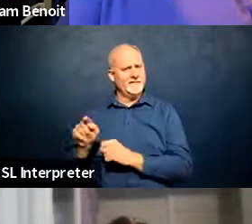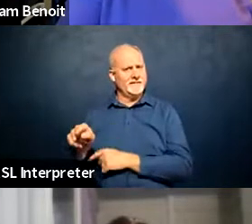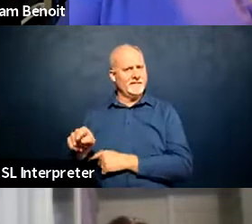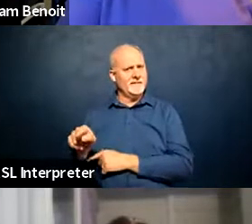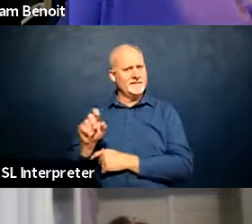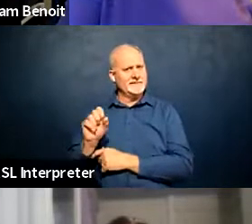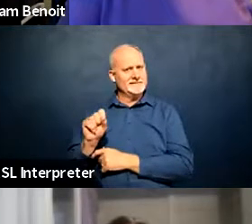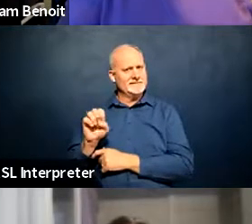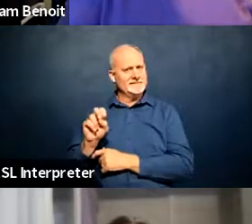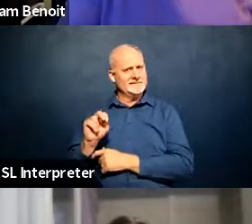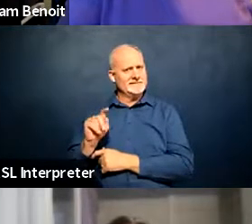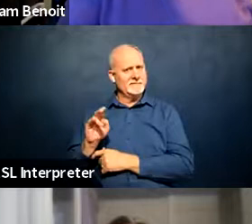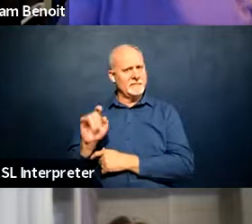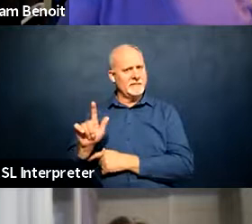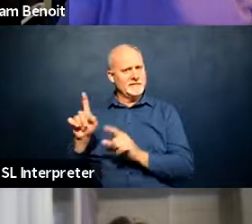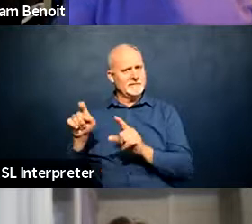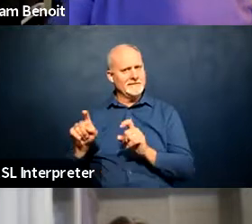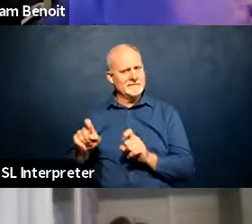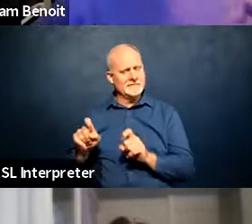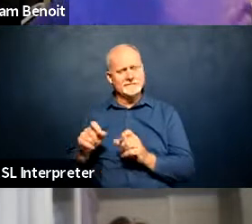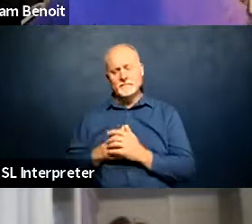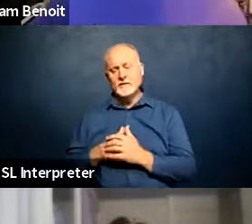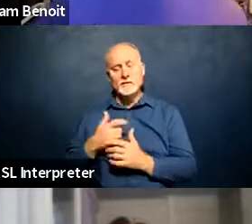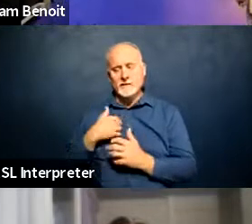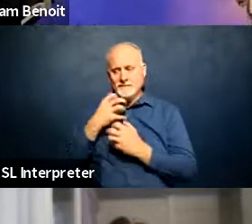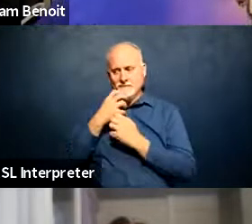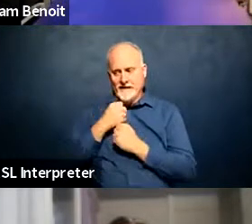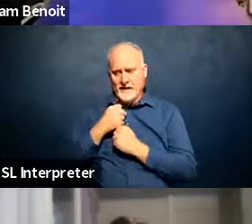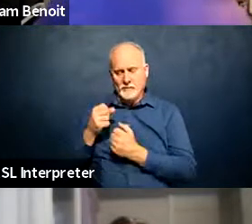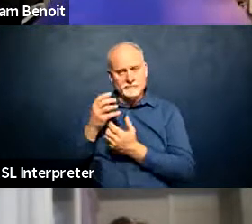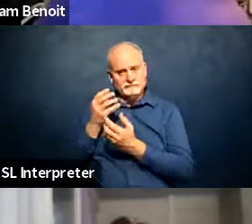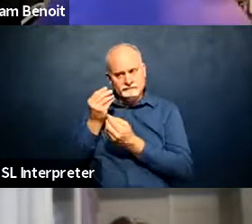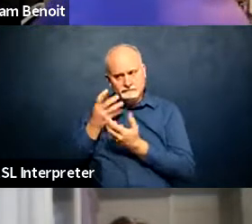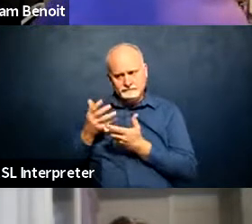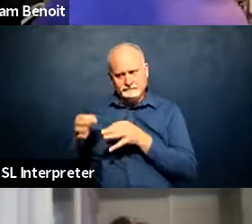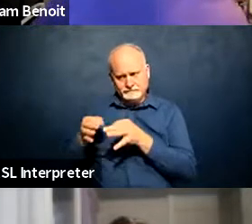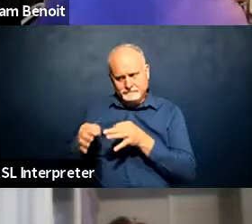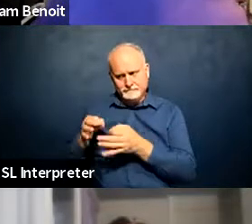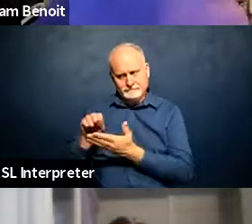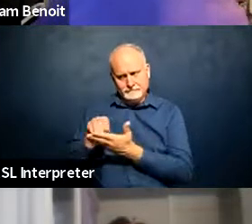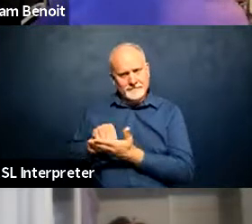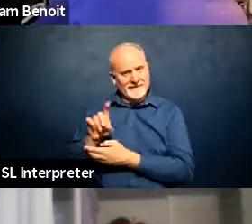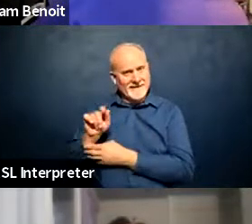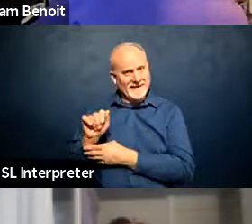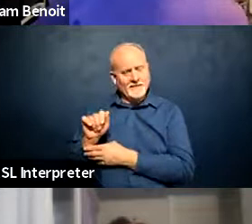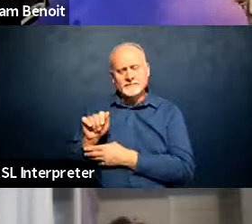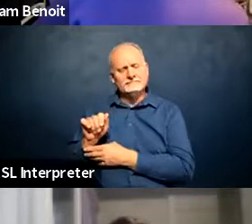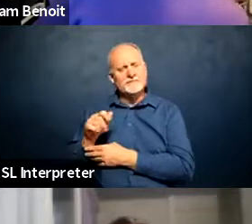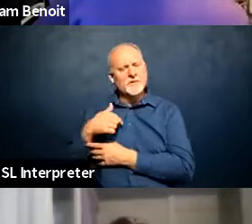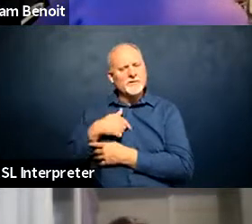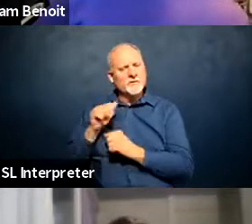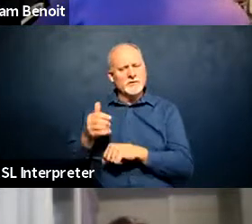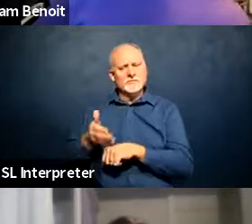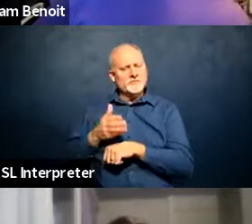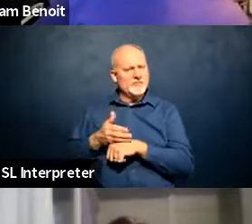we appreciated the participation, we valued the data we got, but realized that we probably need and could improve upon